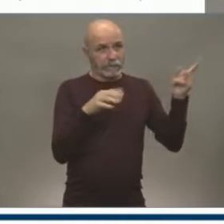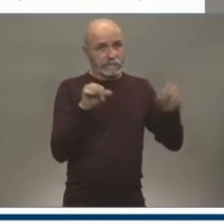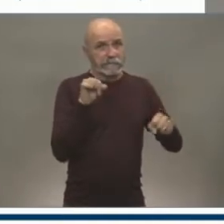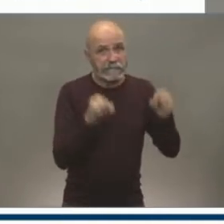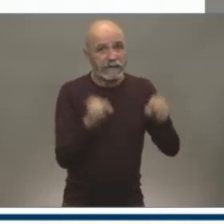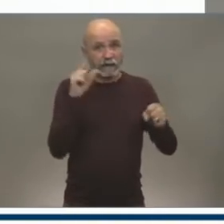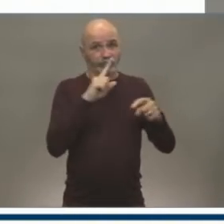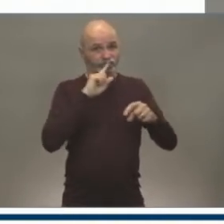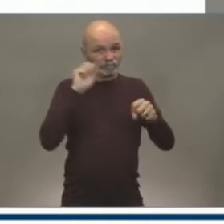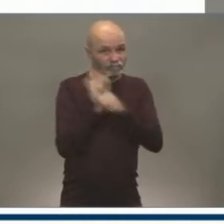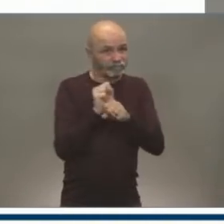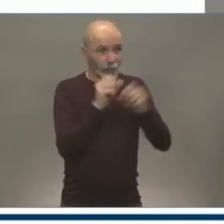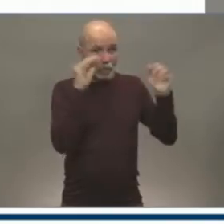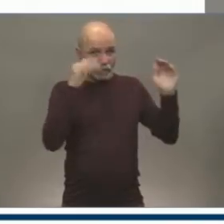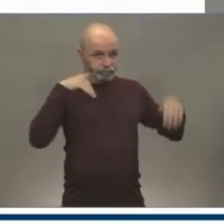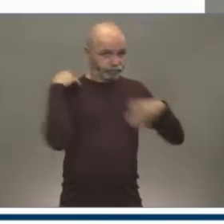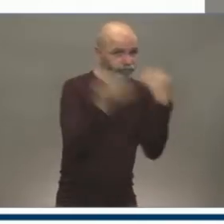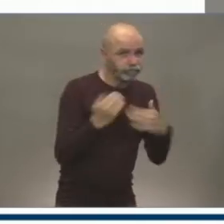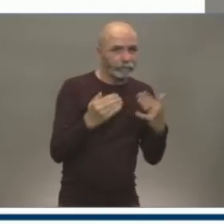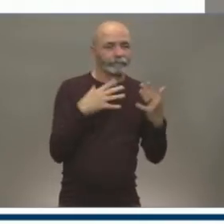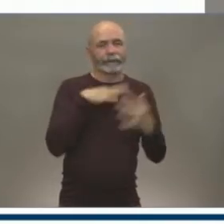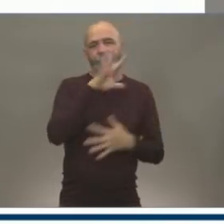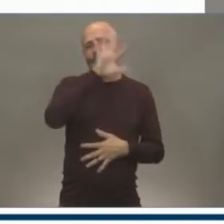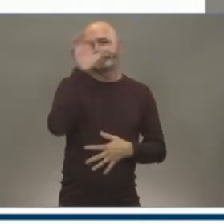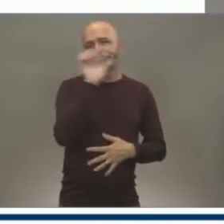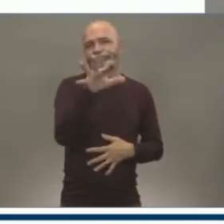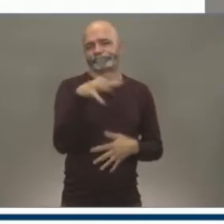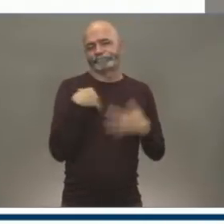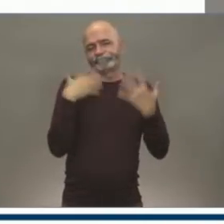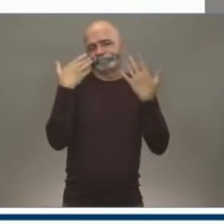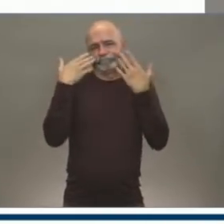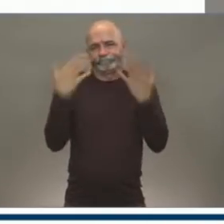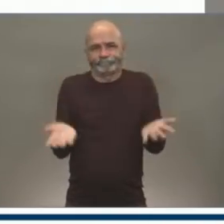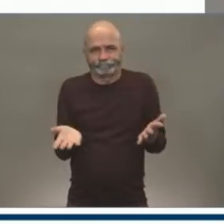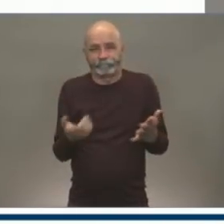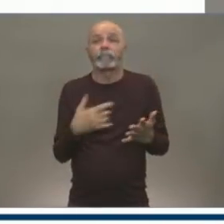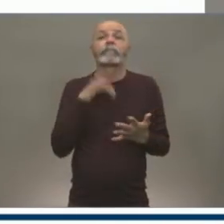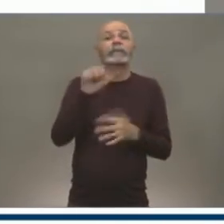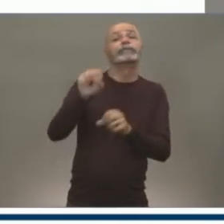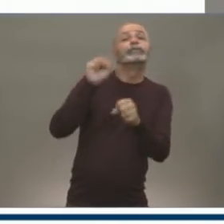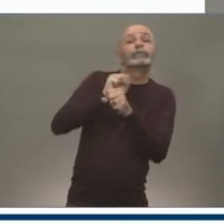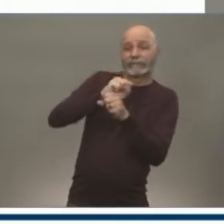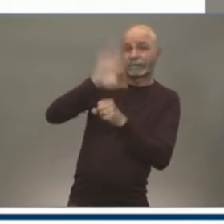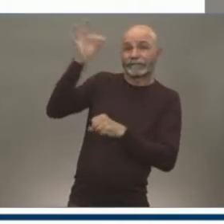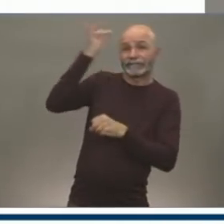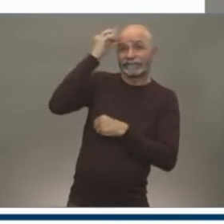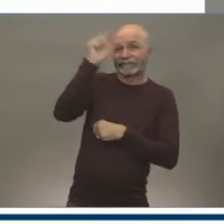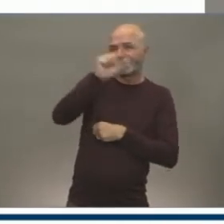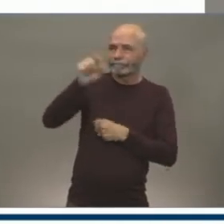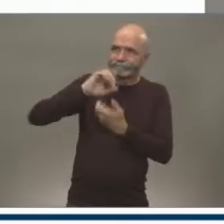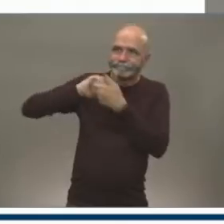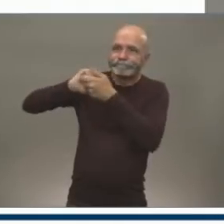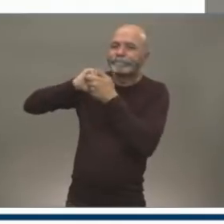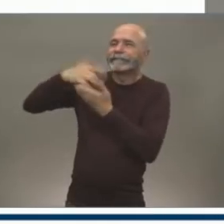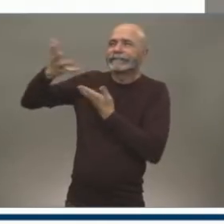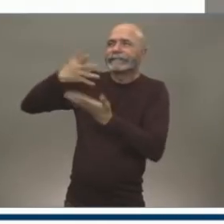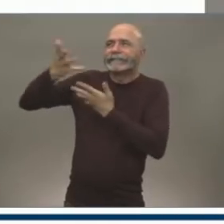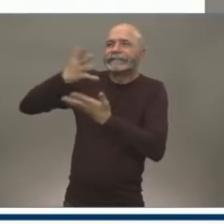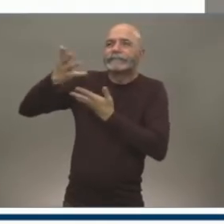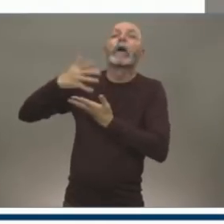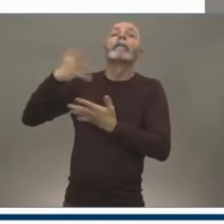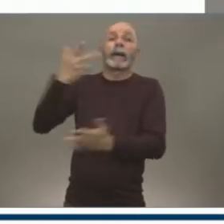amount. We are working closely with the federal government, but we do expect to see small amounts of vaccine as early as